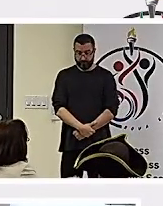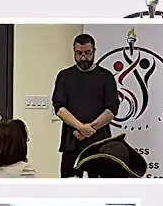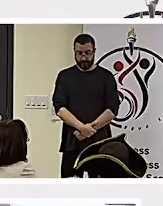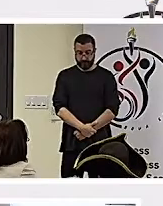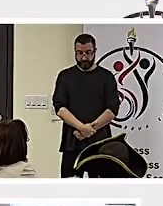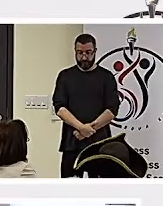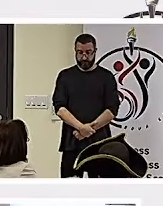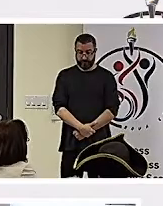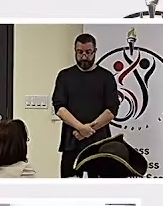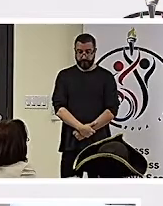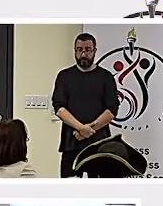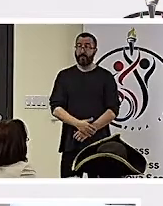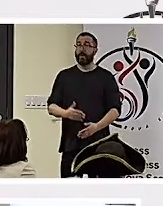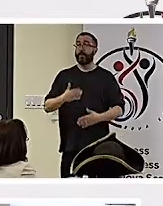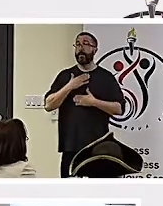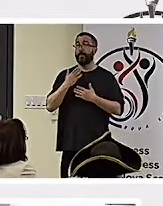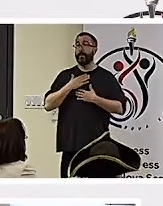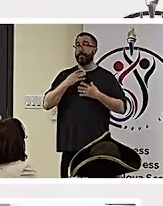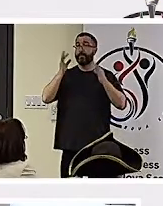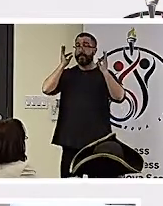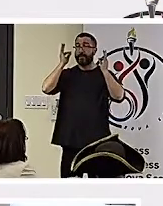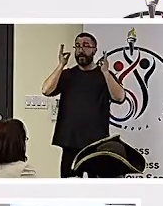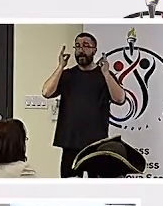I'm glad I did my hair this morning.